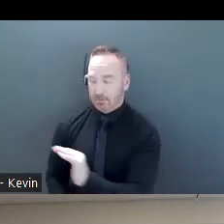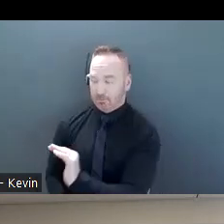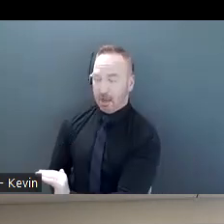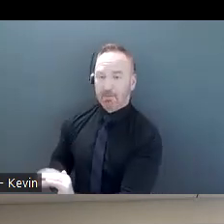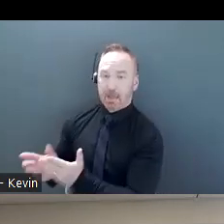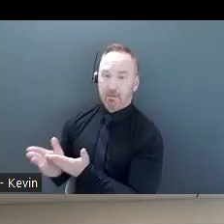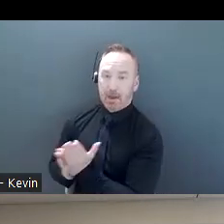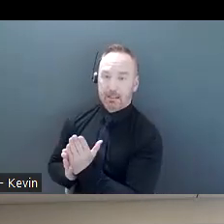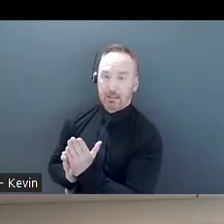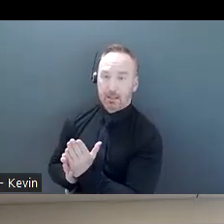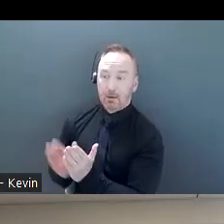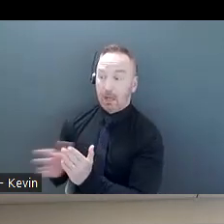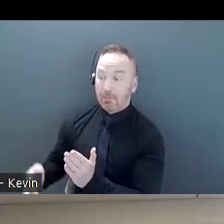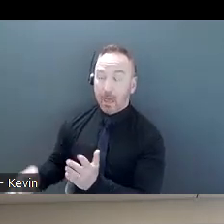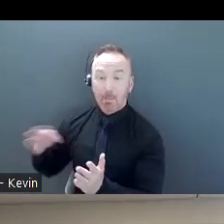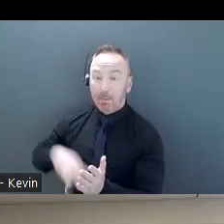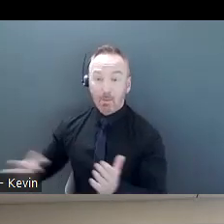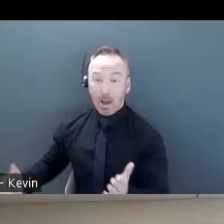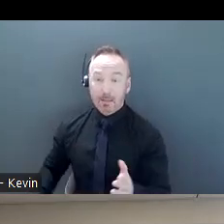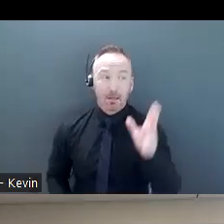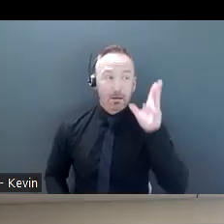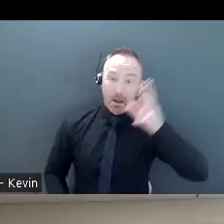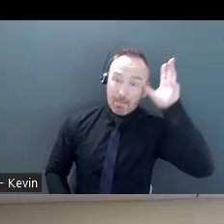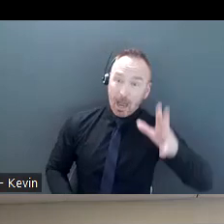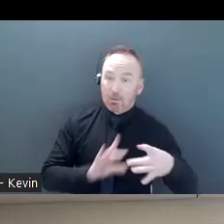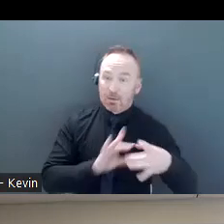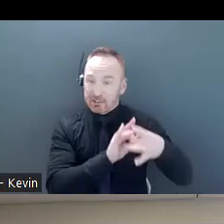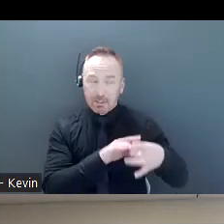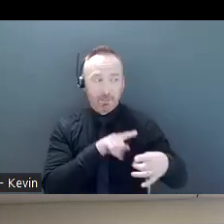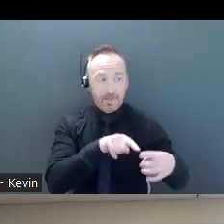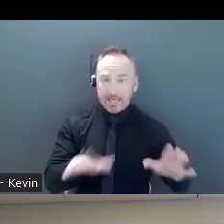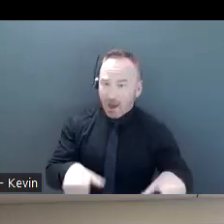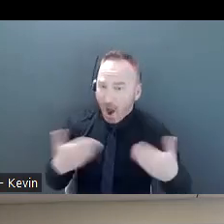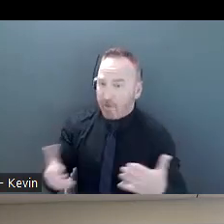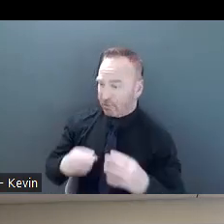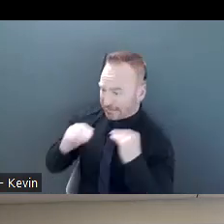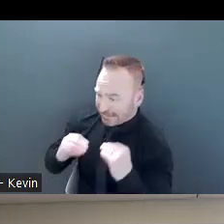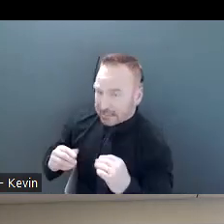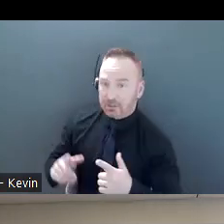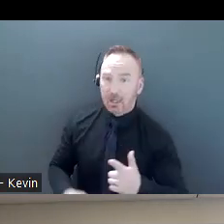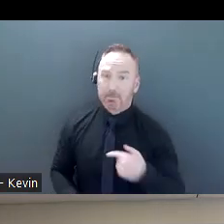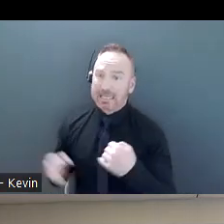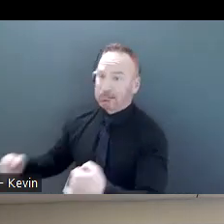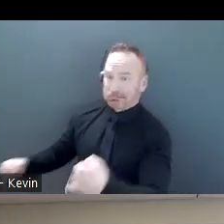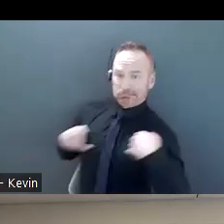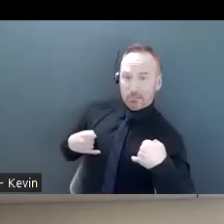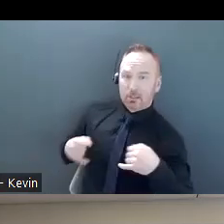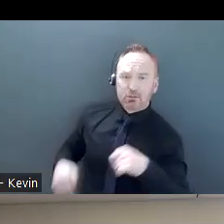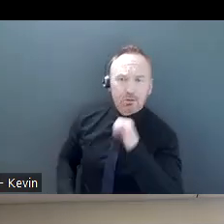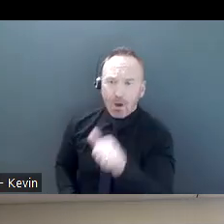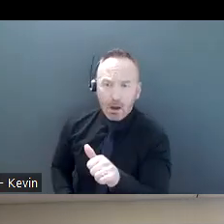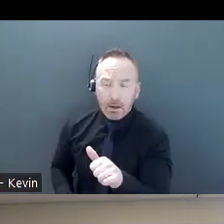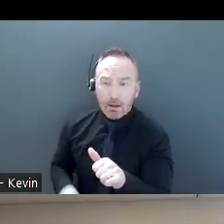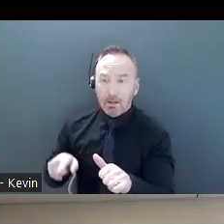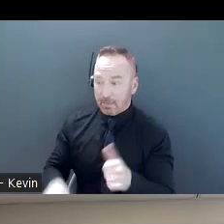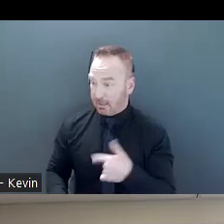Their grandparents have a lot to offer and teach them. The grandparents shouldn't be cut off from the relationship, because that's not what's good for